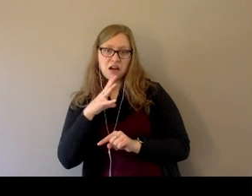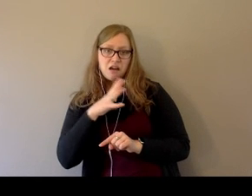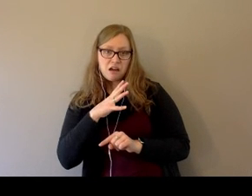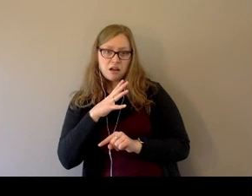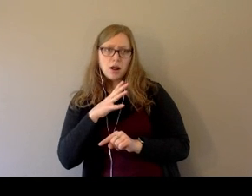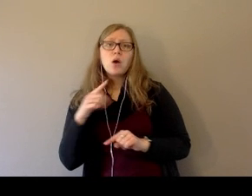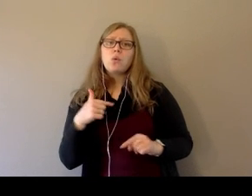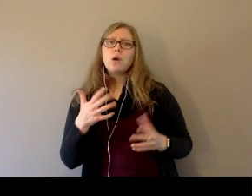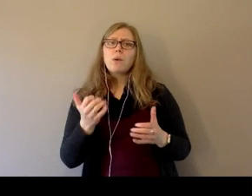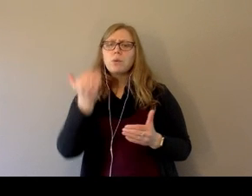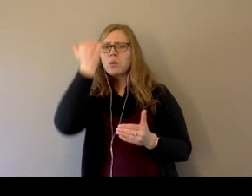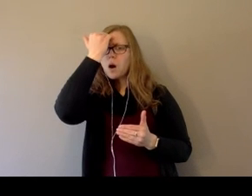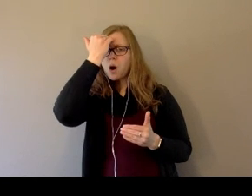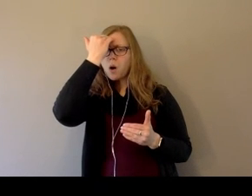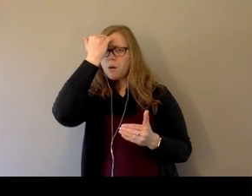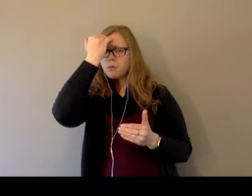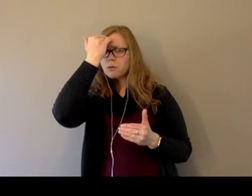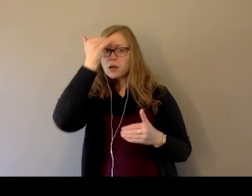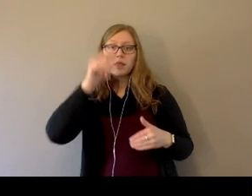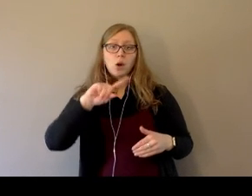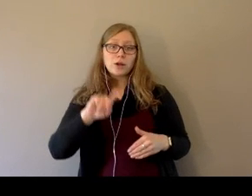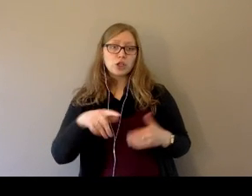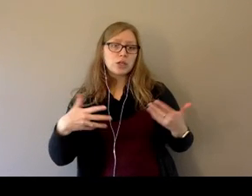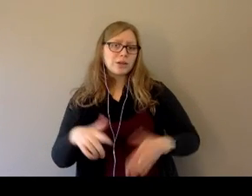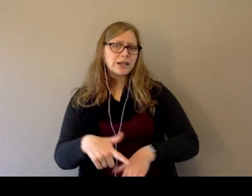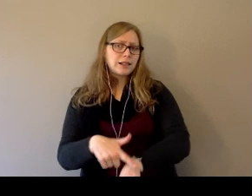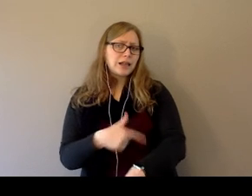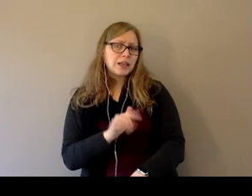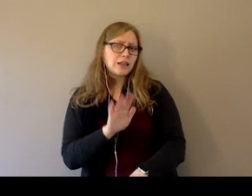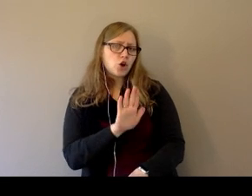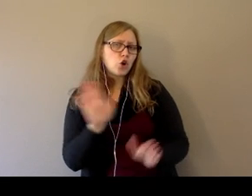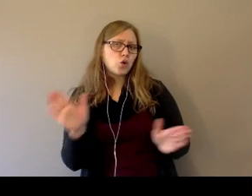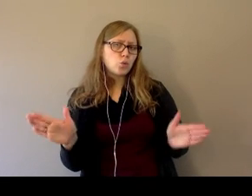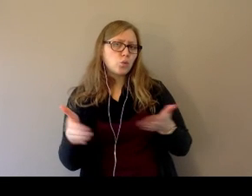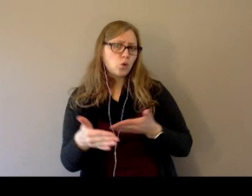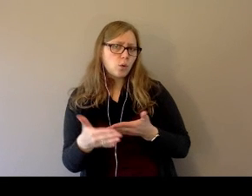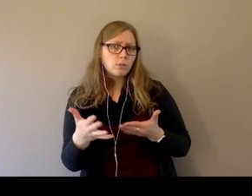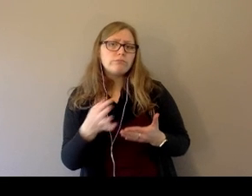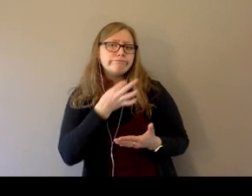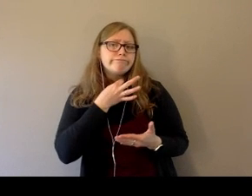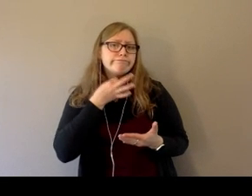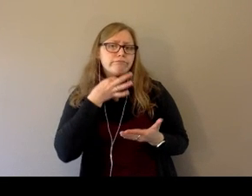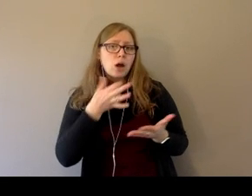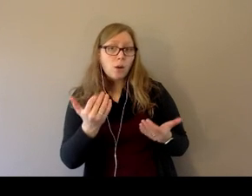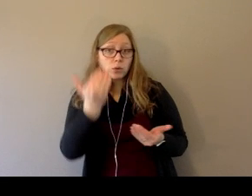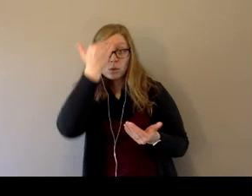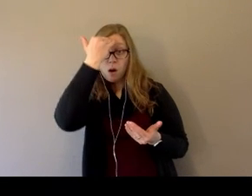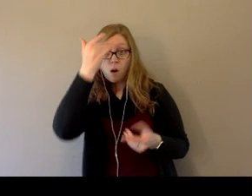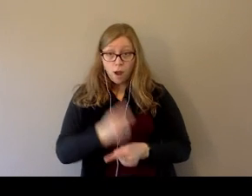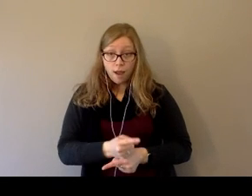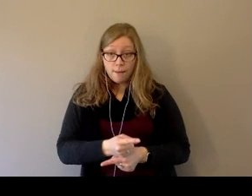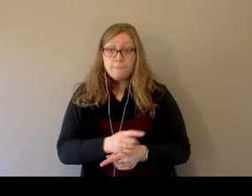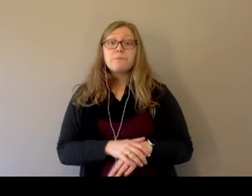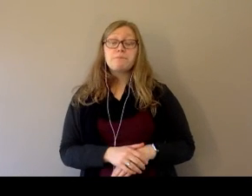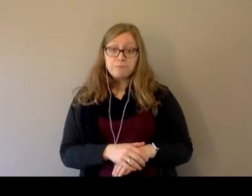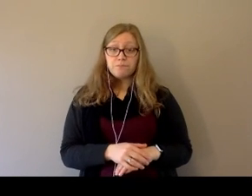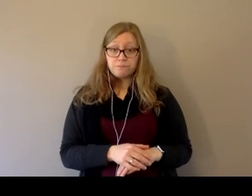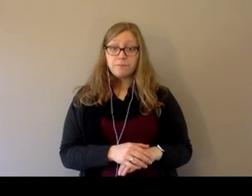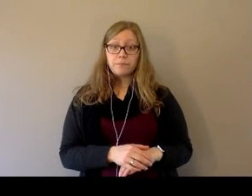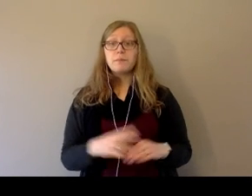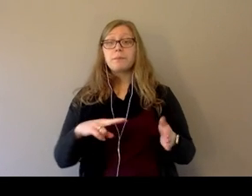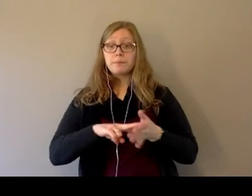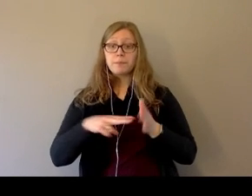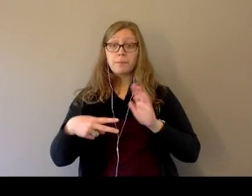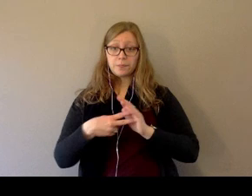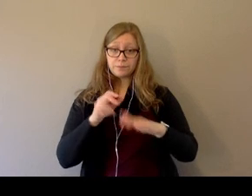And so we want to know. The question is, what's the length of her room? So we want to know what this length is. And so we're going